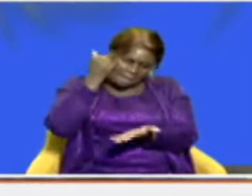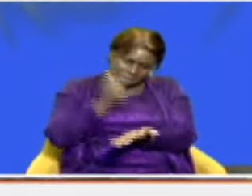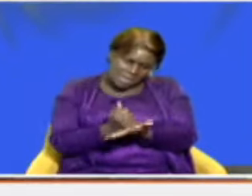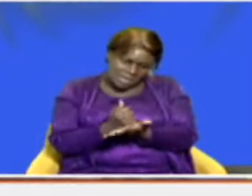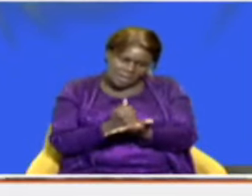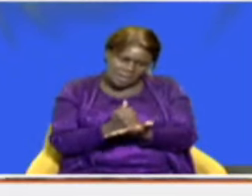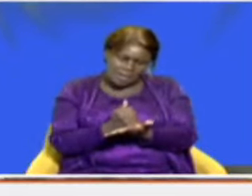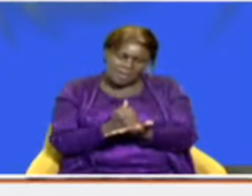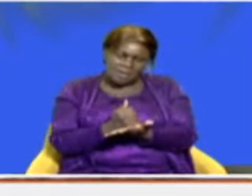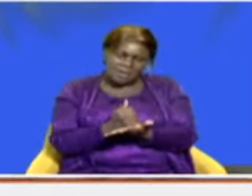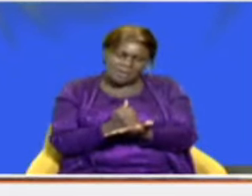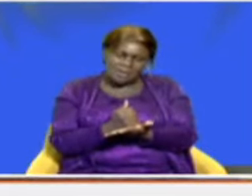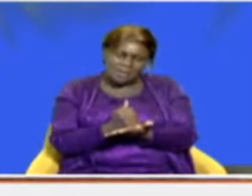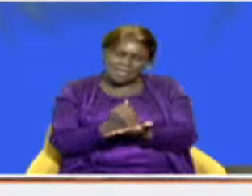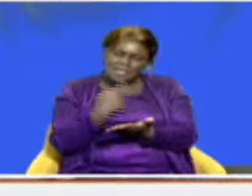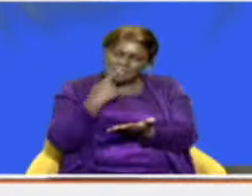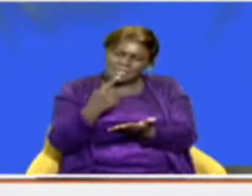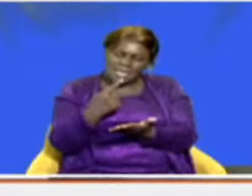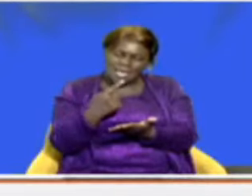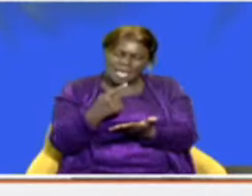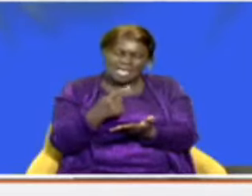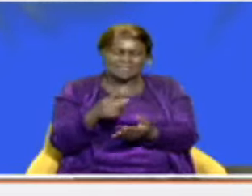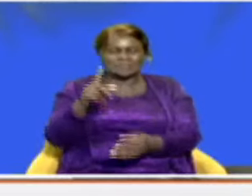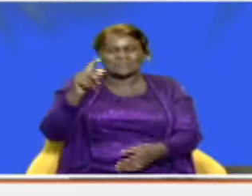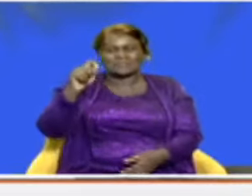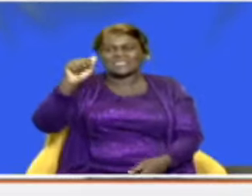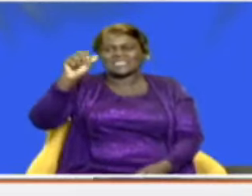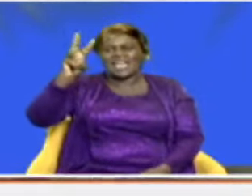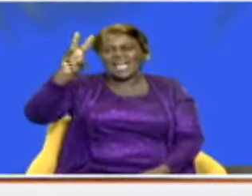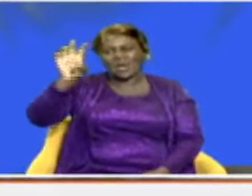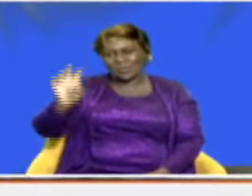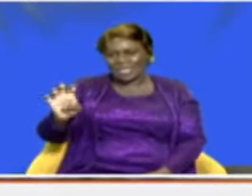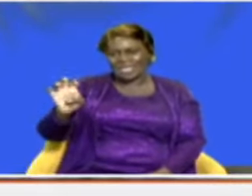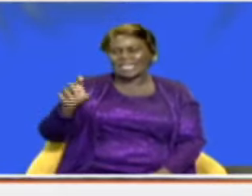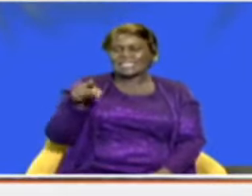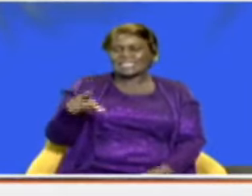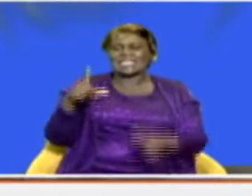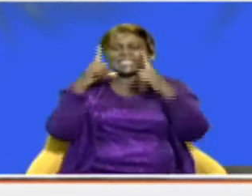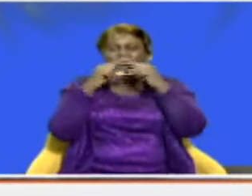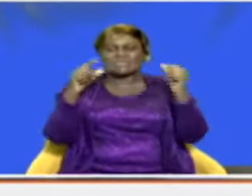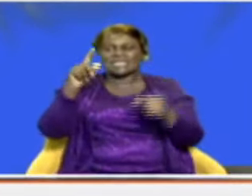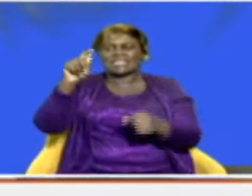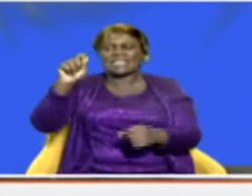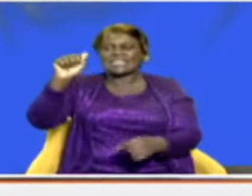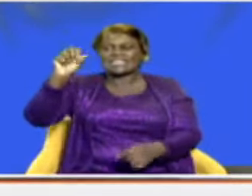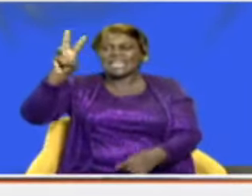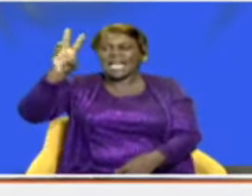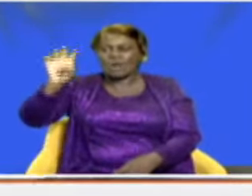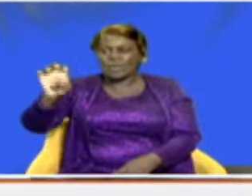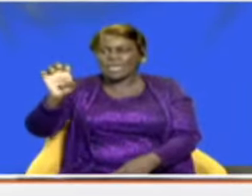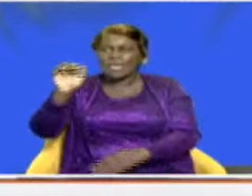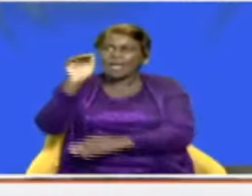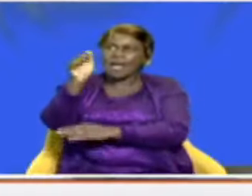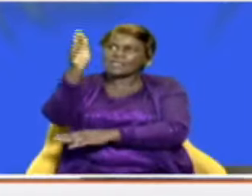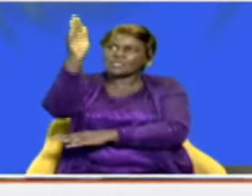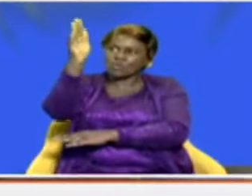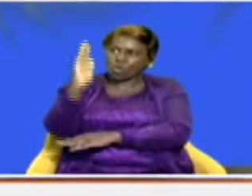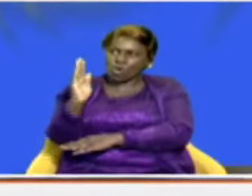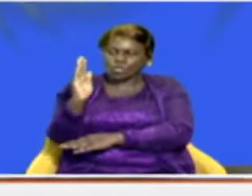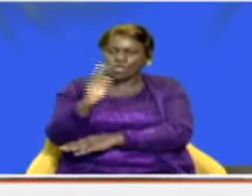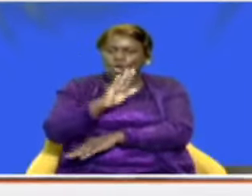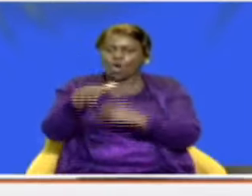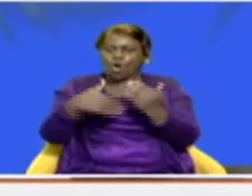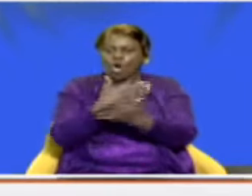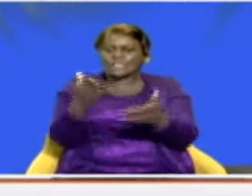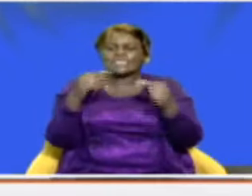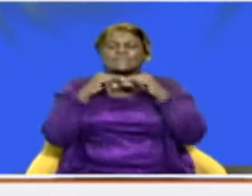tumesemaje? Tumesema Tawe, si ndio? Na hii ujumbe wa Tawe tunaomba Mwenyezi Mungu na hawa wachungaji